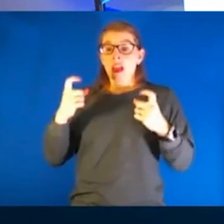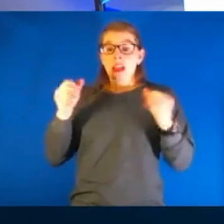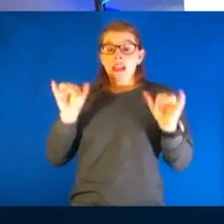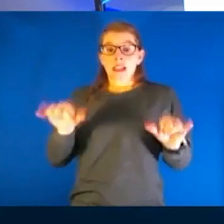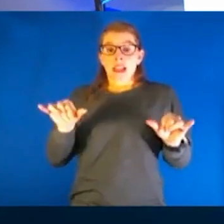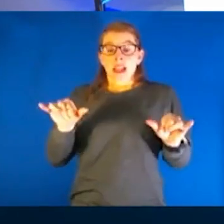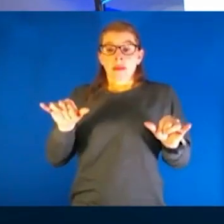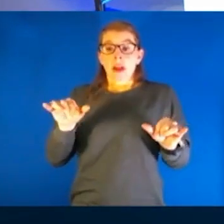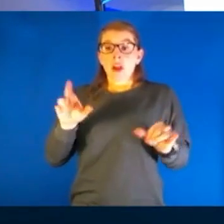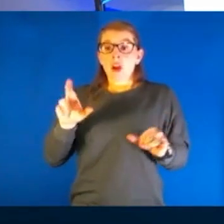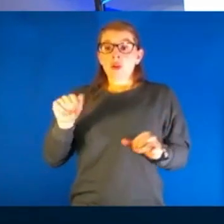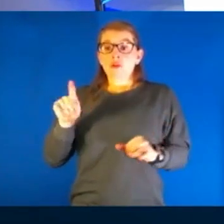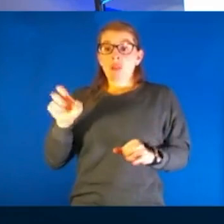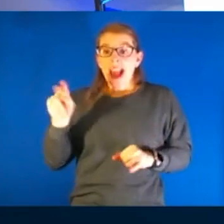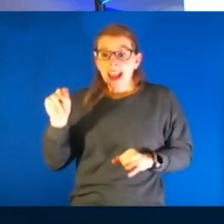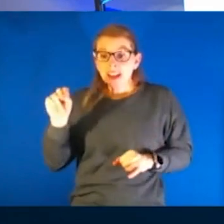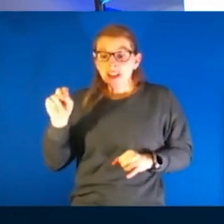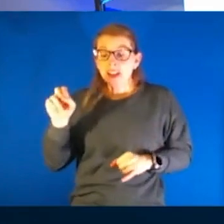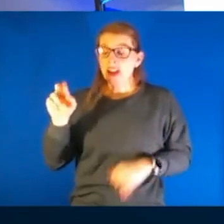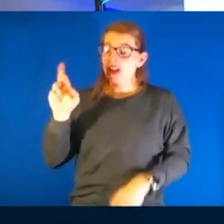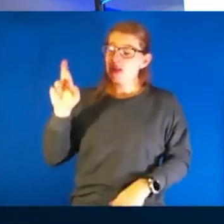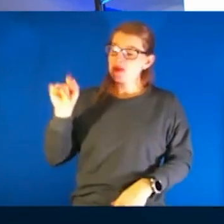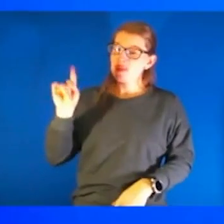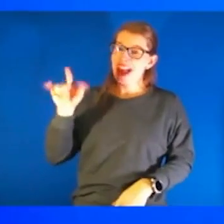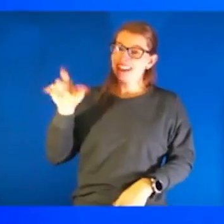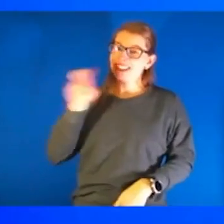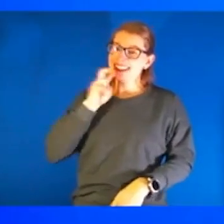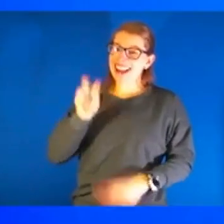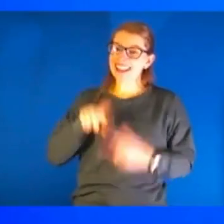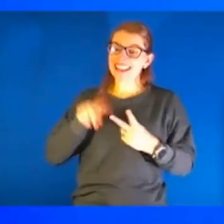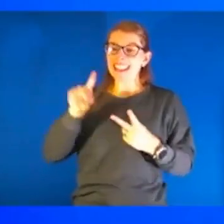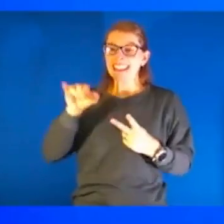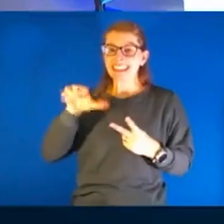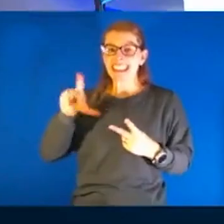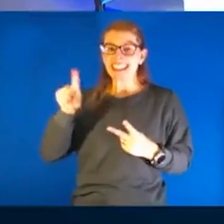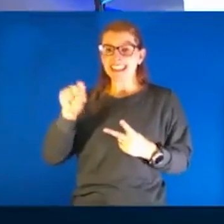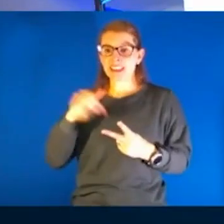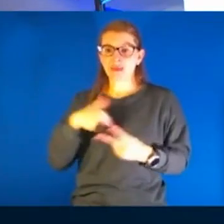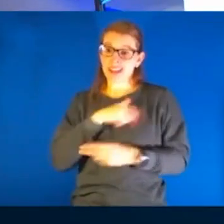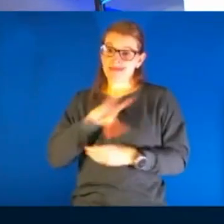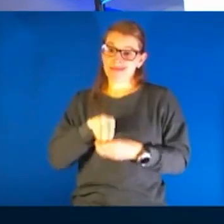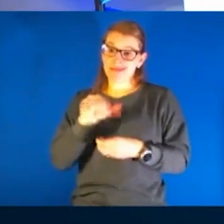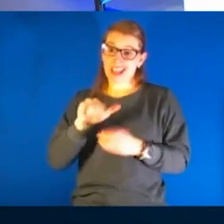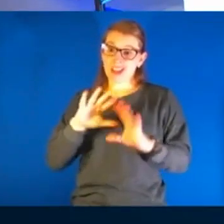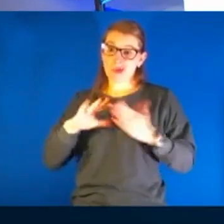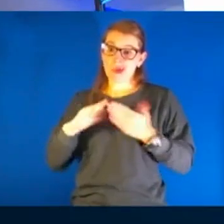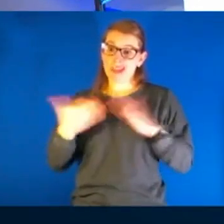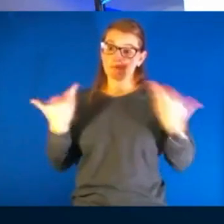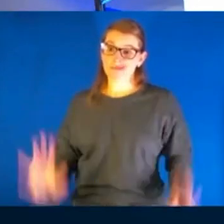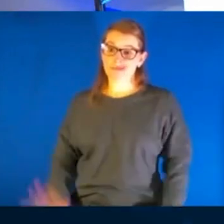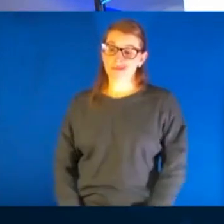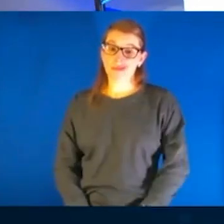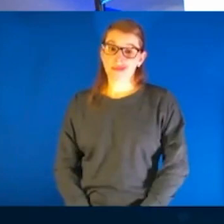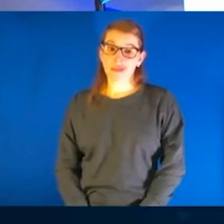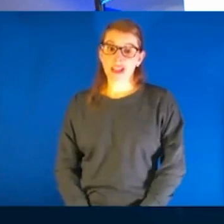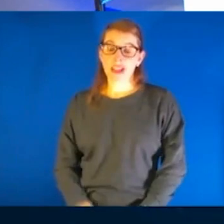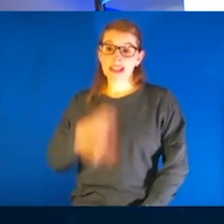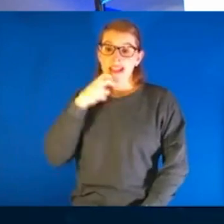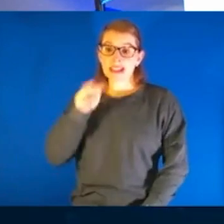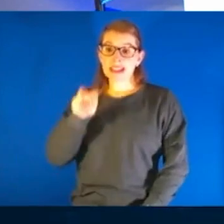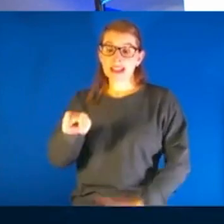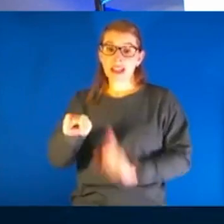or mosquitoes. You could. All things I don't We're like. part of the community. True. Well, I would say snakes are around to eat the